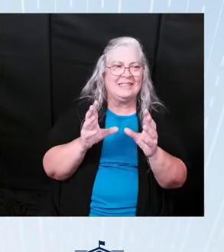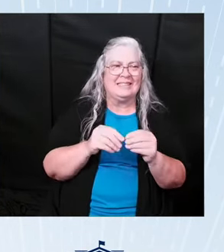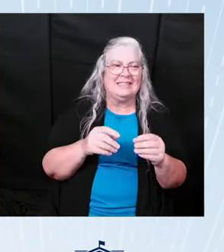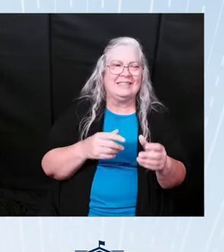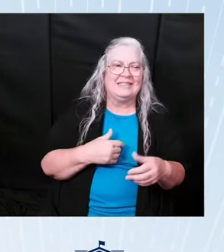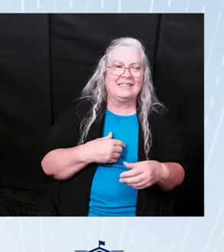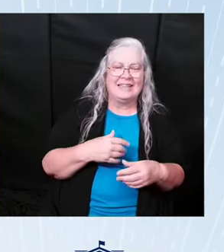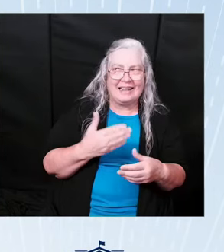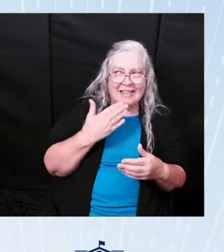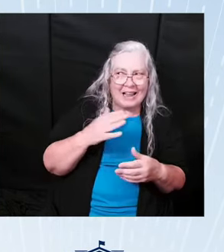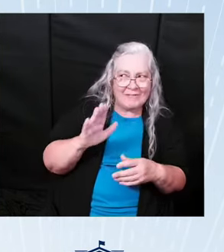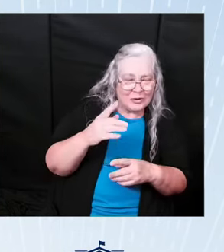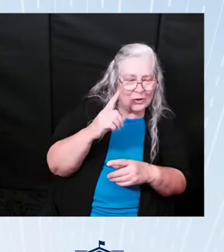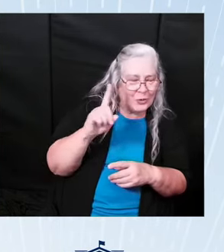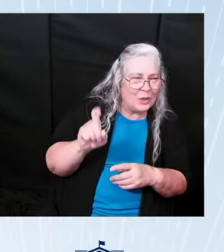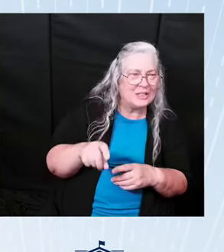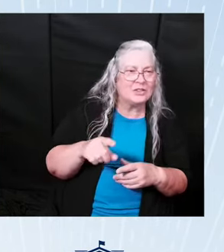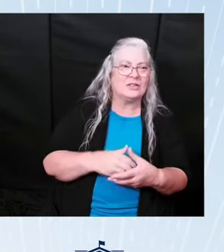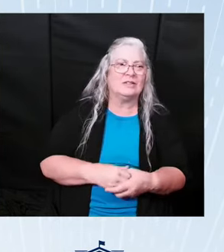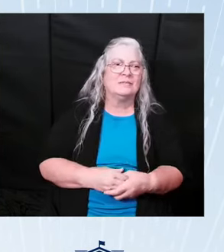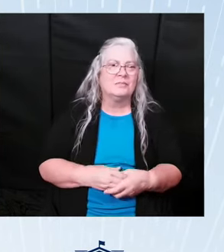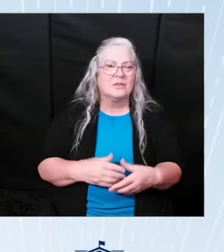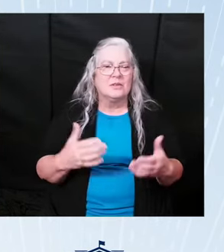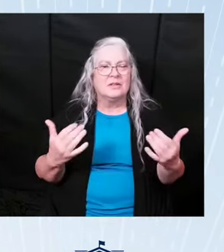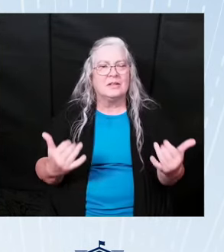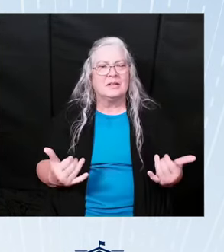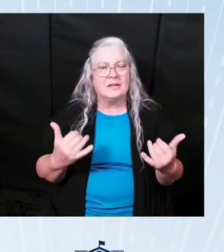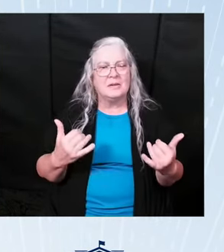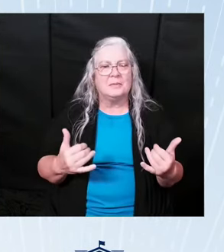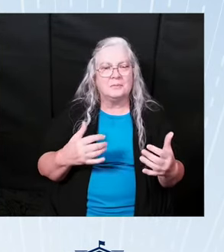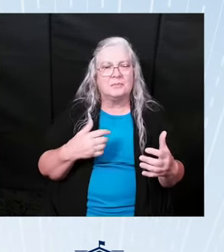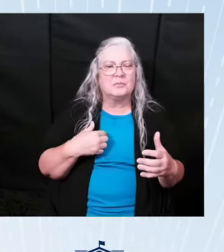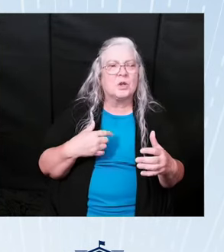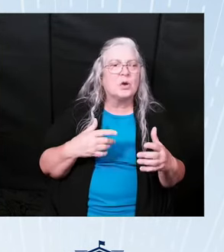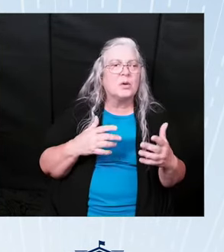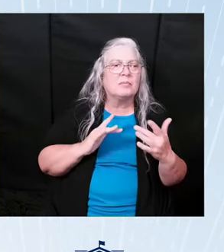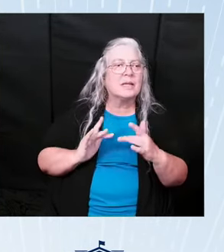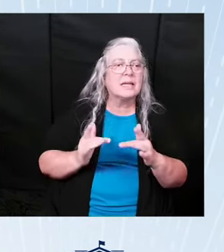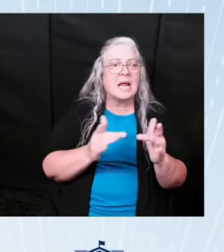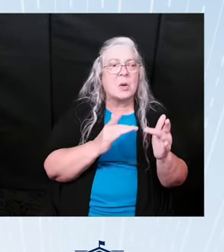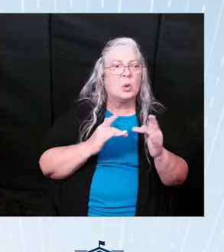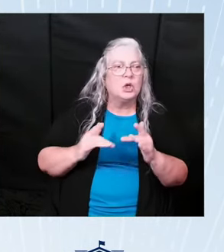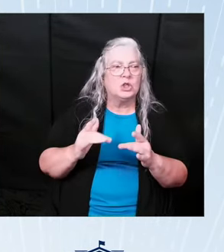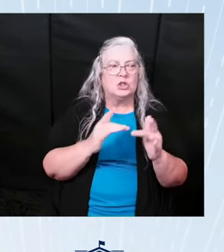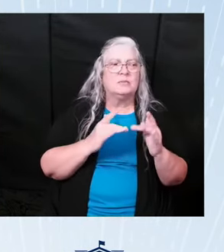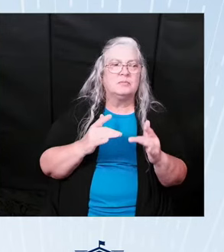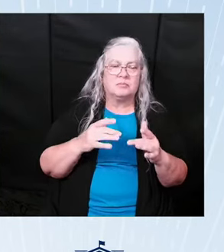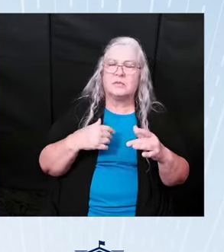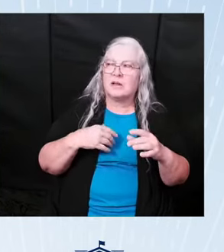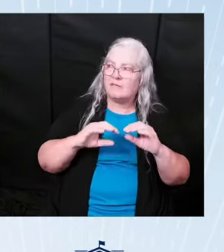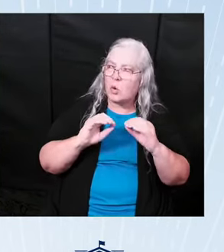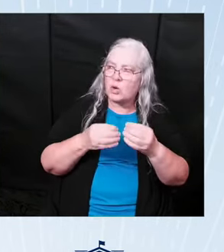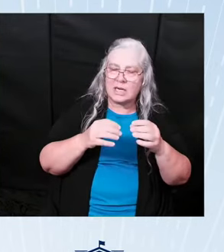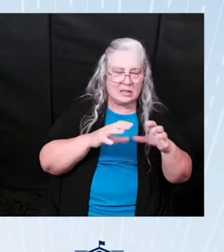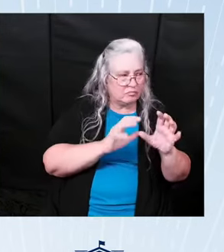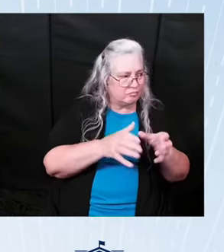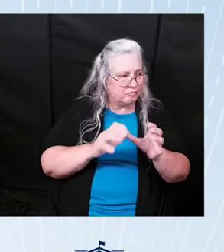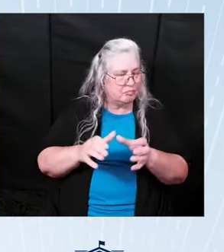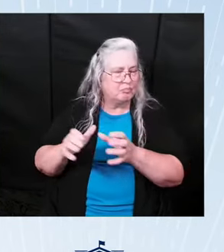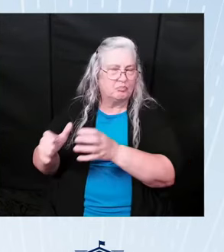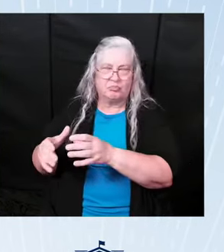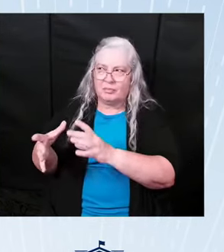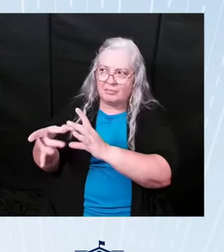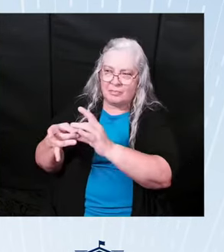network of organizations. We're kind of a network of networks connected to folks on the ground in communities, particularly Black